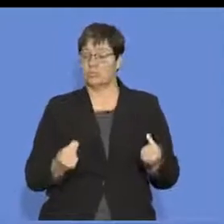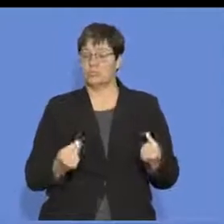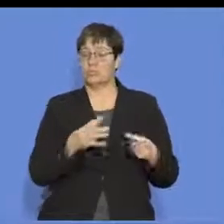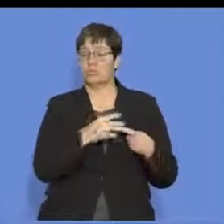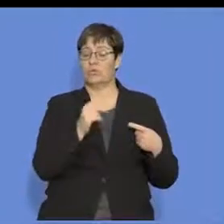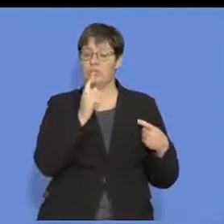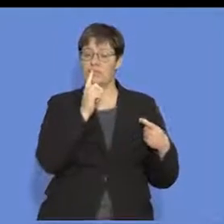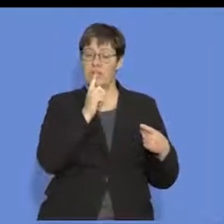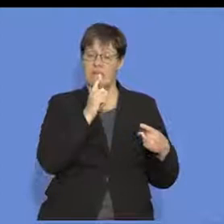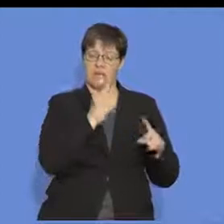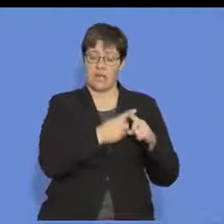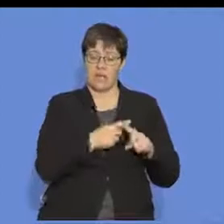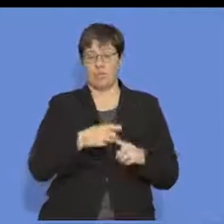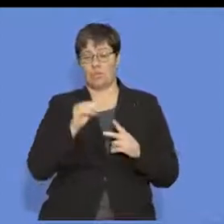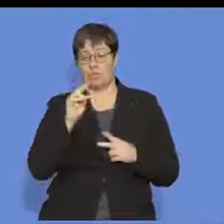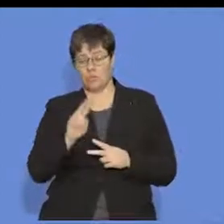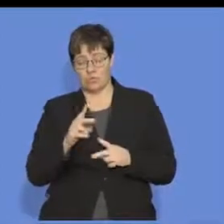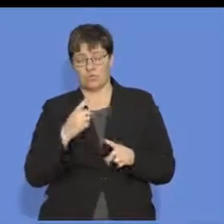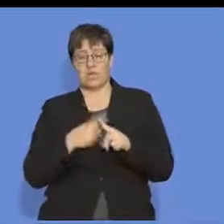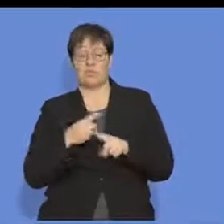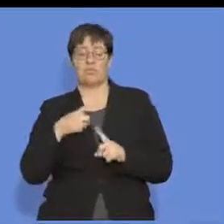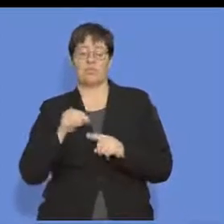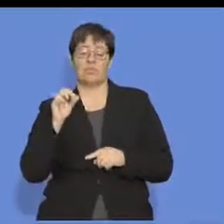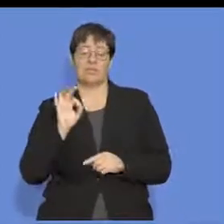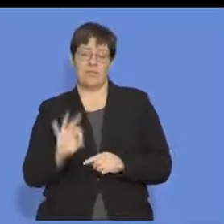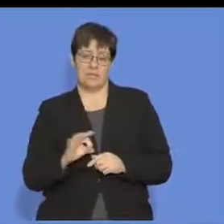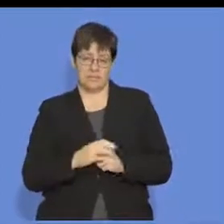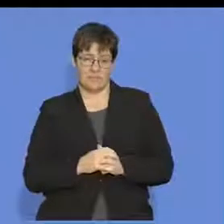1 times choice 2 times choice 3.